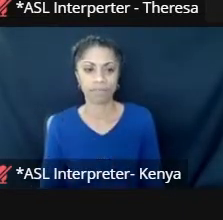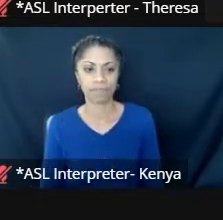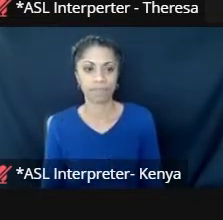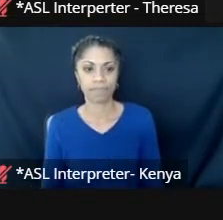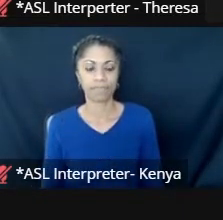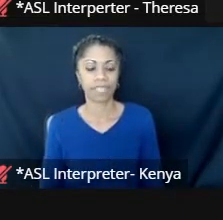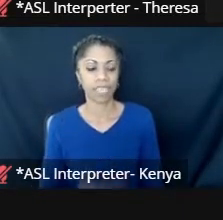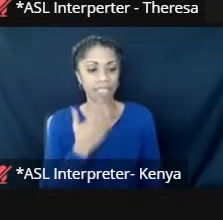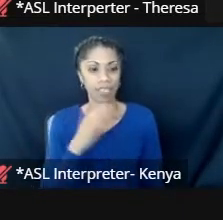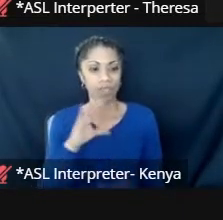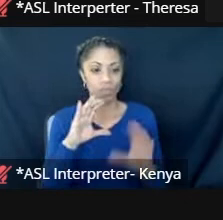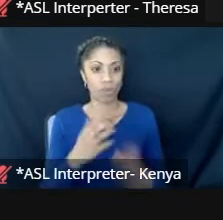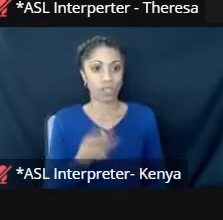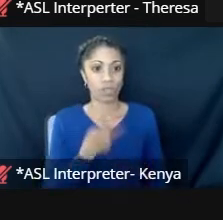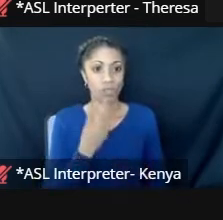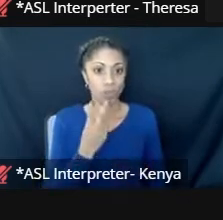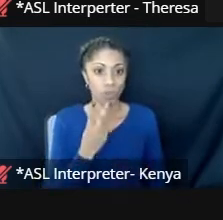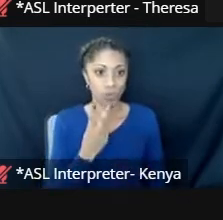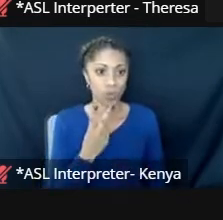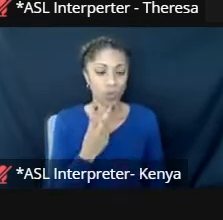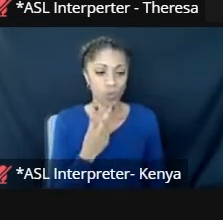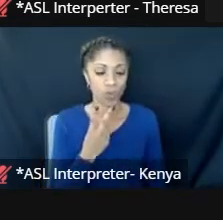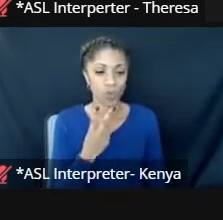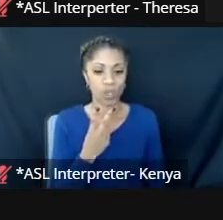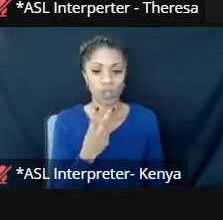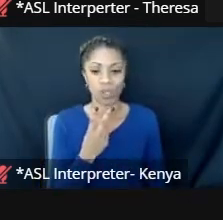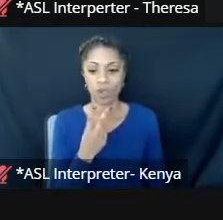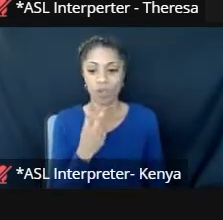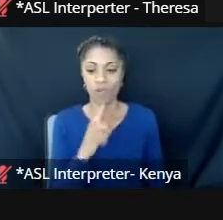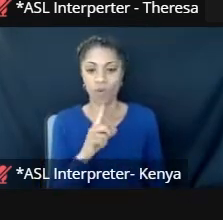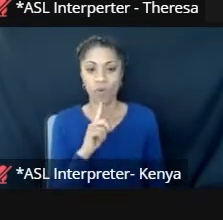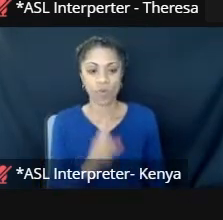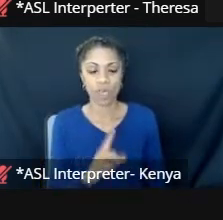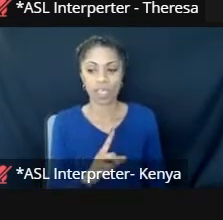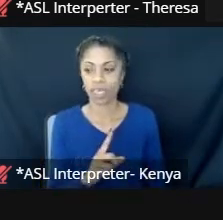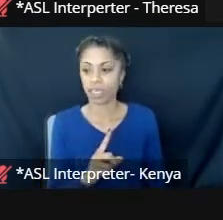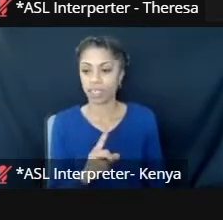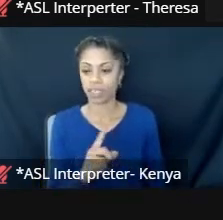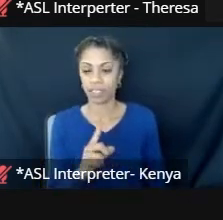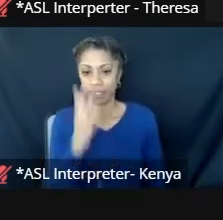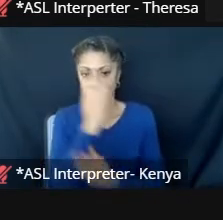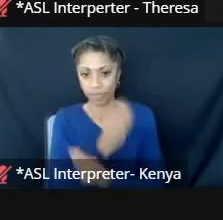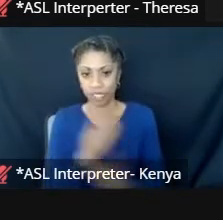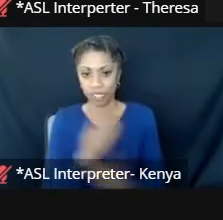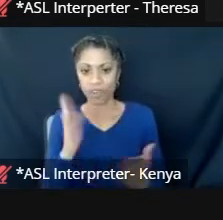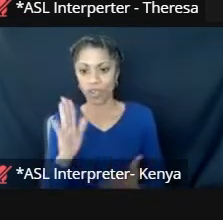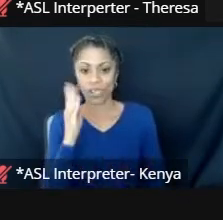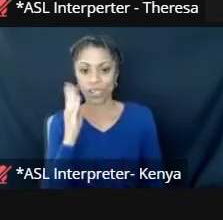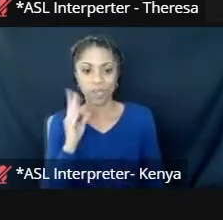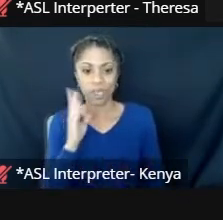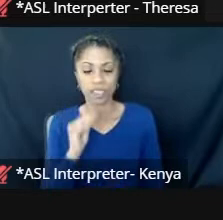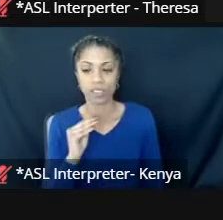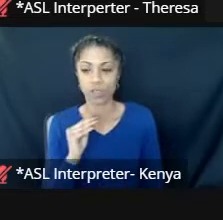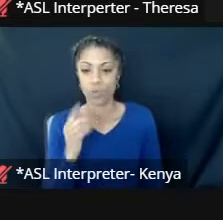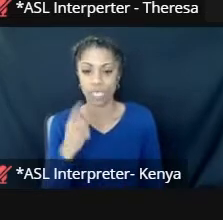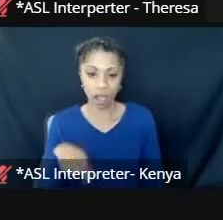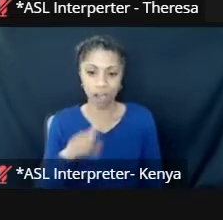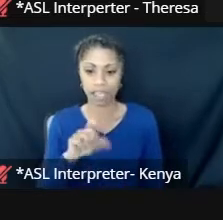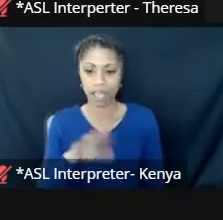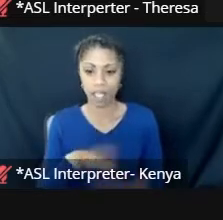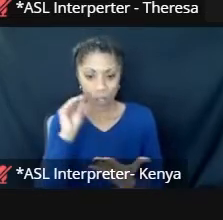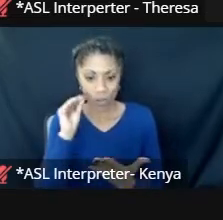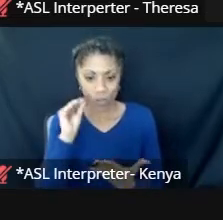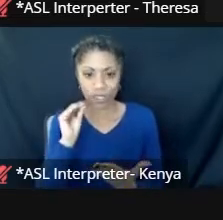cohort 2, for really offering up your experience so that we can all learn. And now